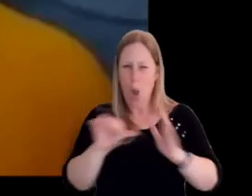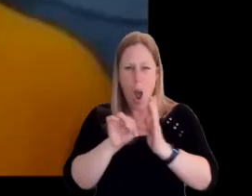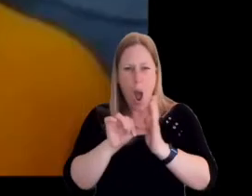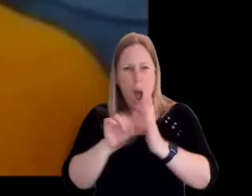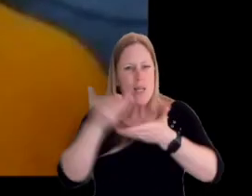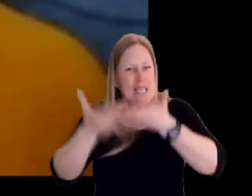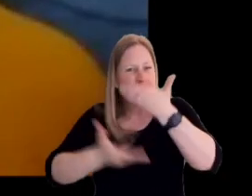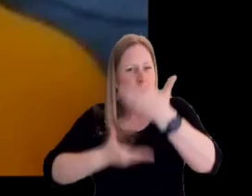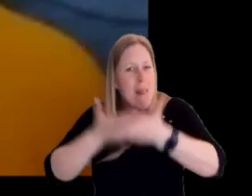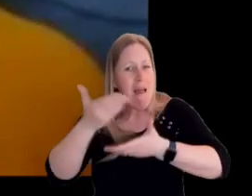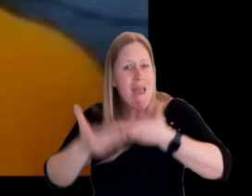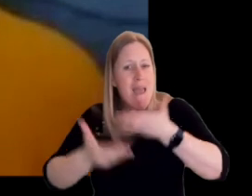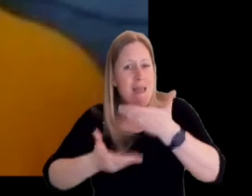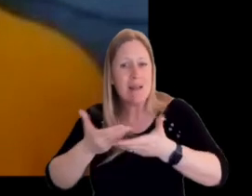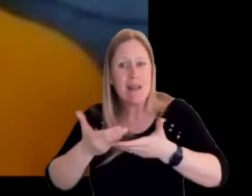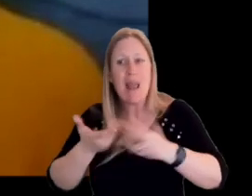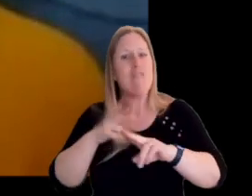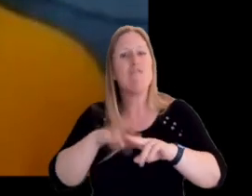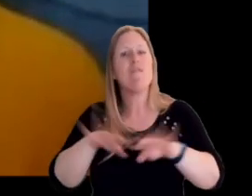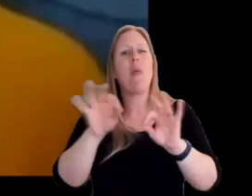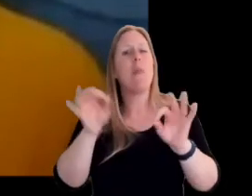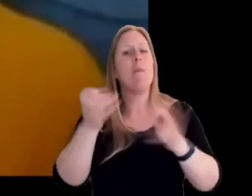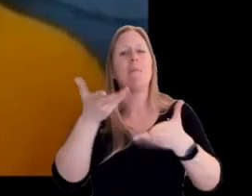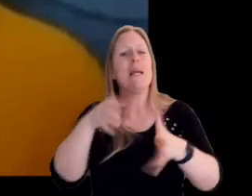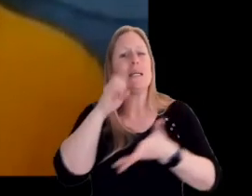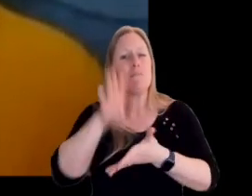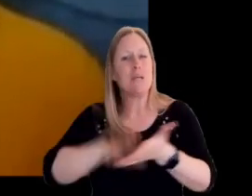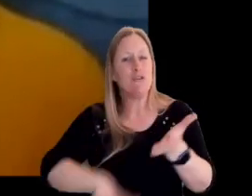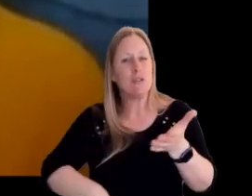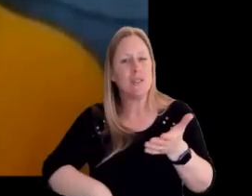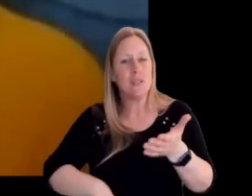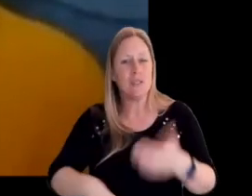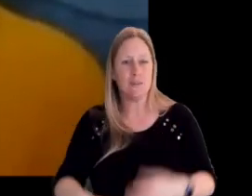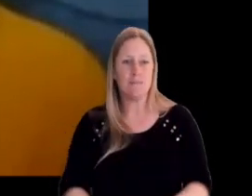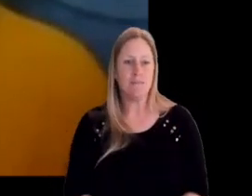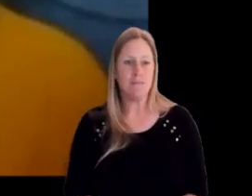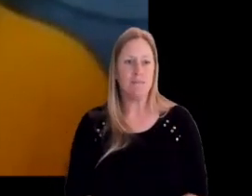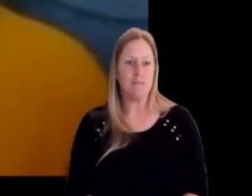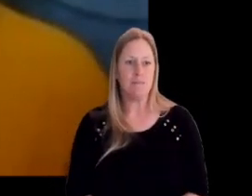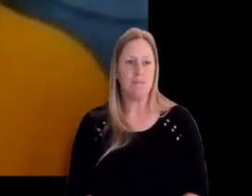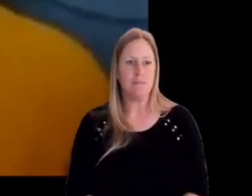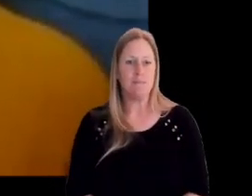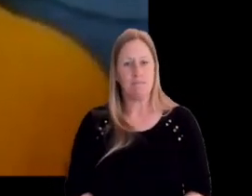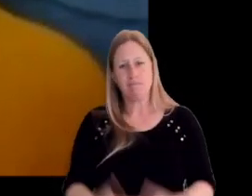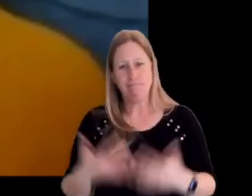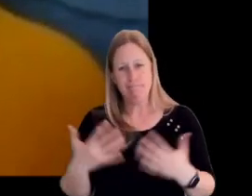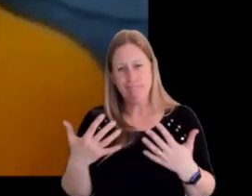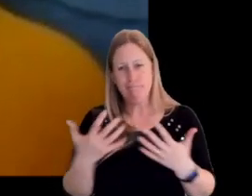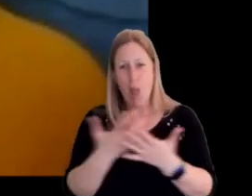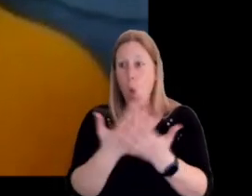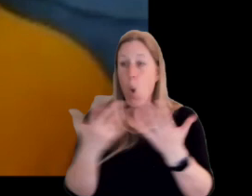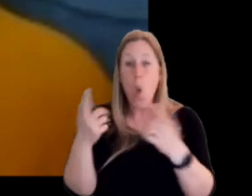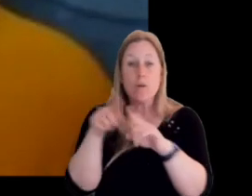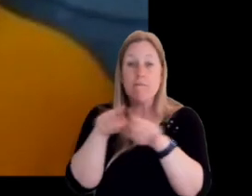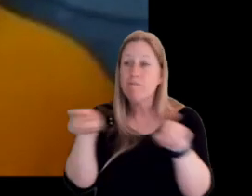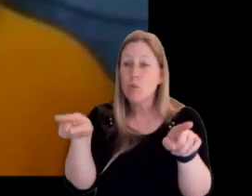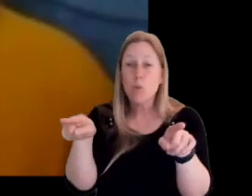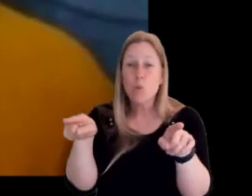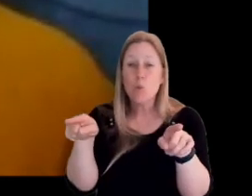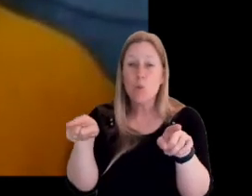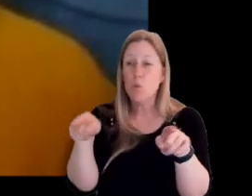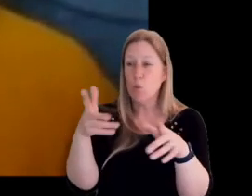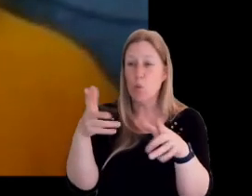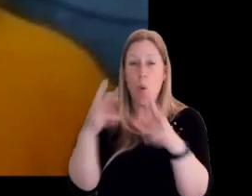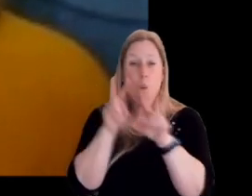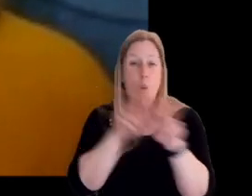explain that to anyone who hasn't experienced it. I think that possibly a lot of people that are listening